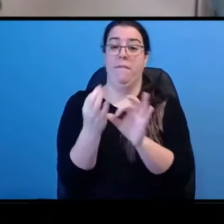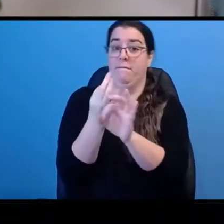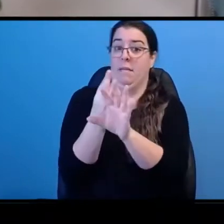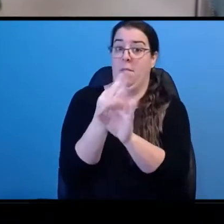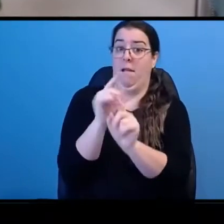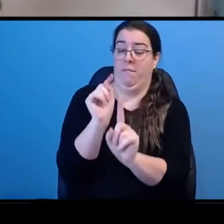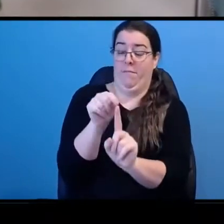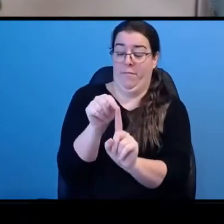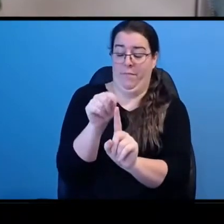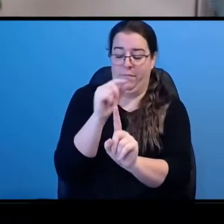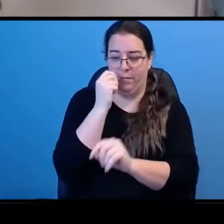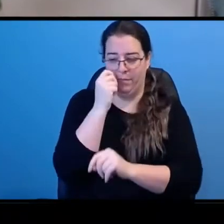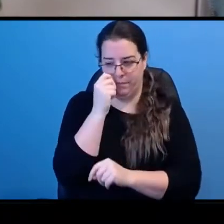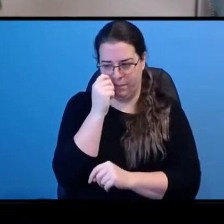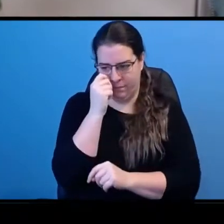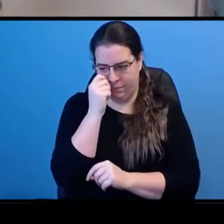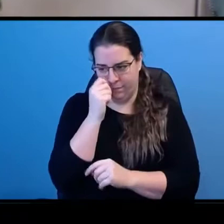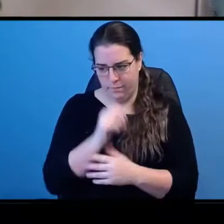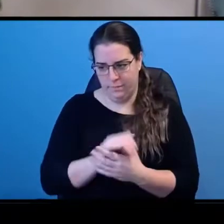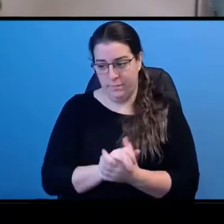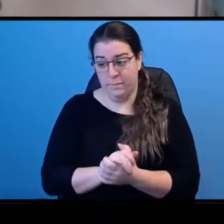If the feedback is unhelpful,